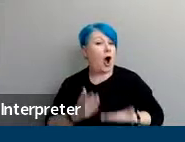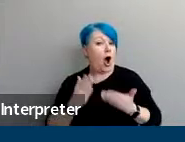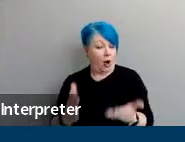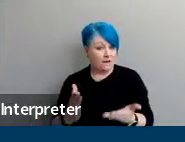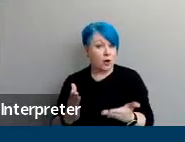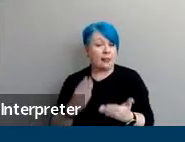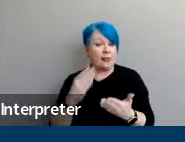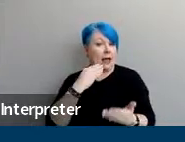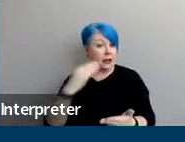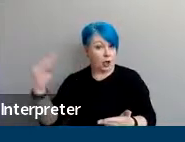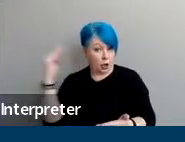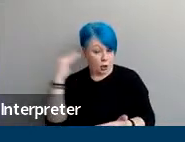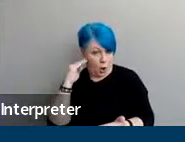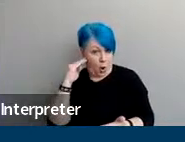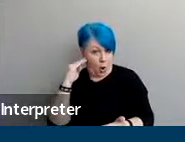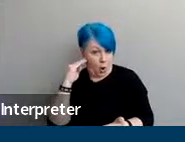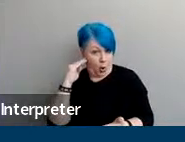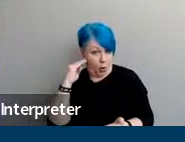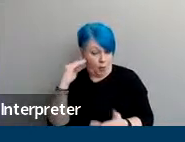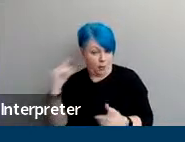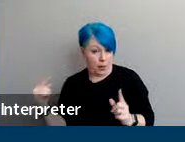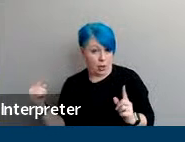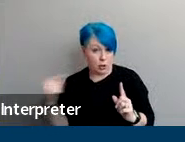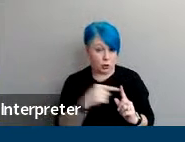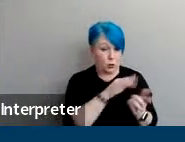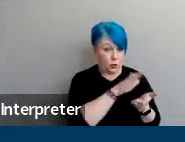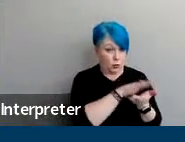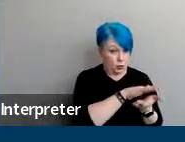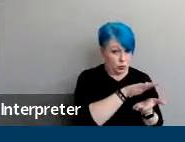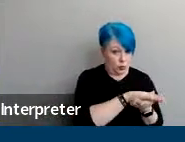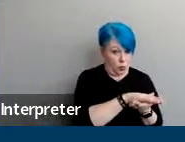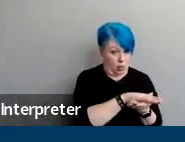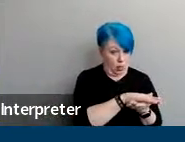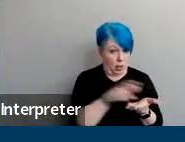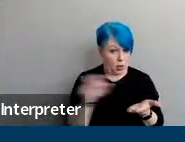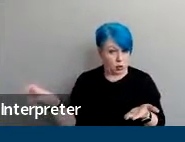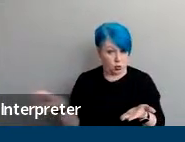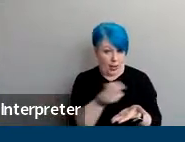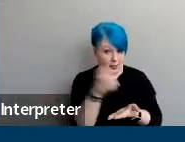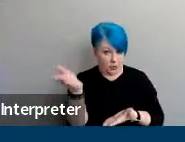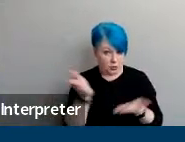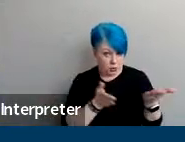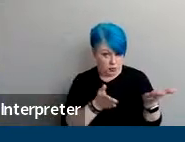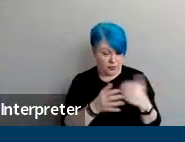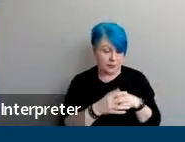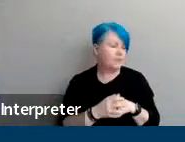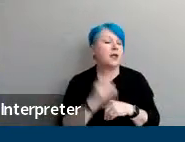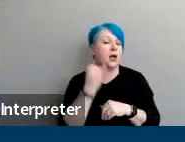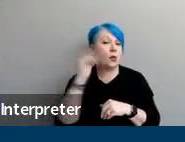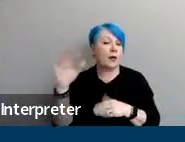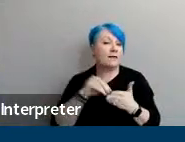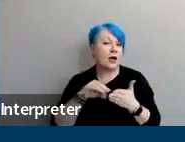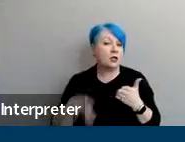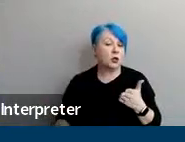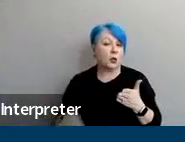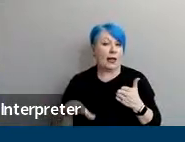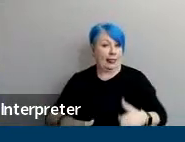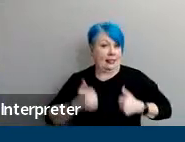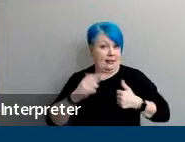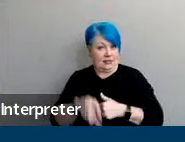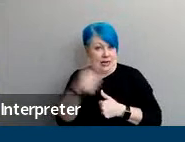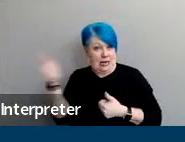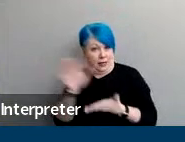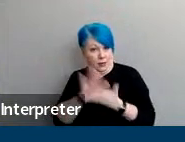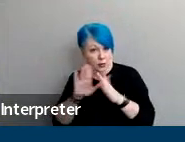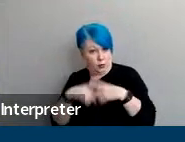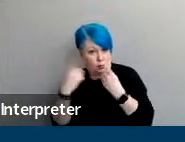bus. Let's say someone's in any school district, and has an IP, but they don't